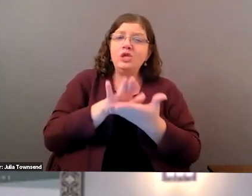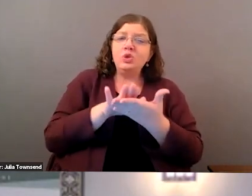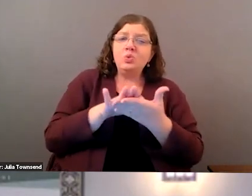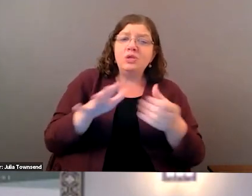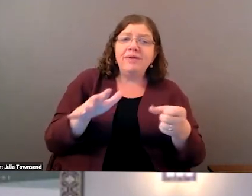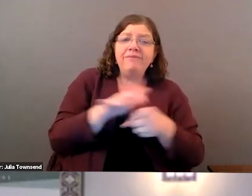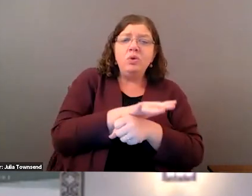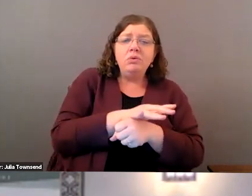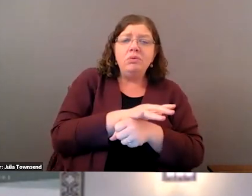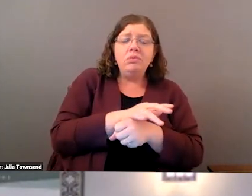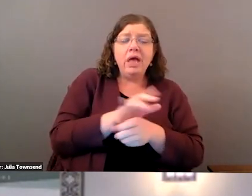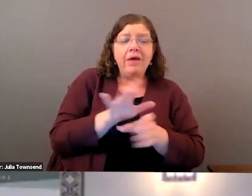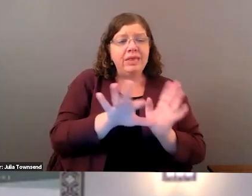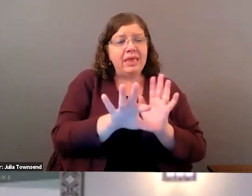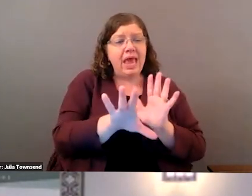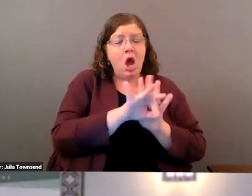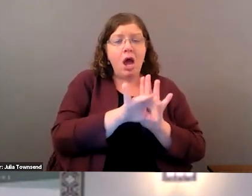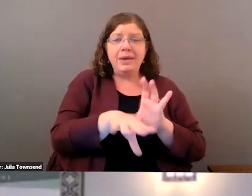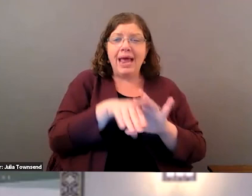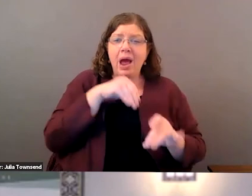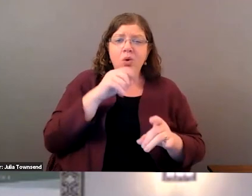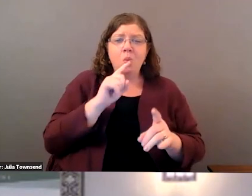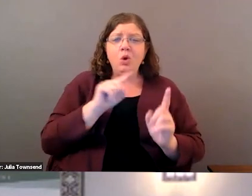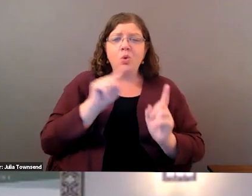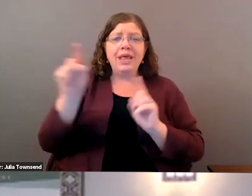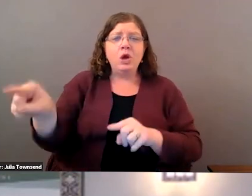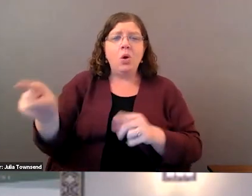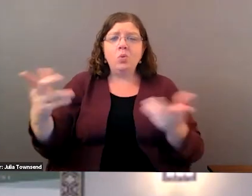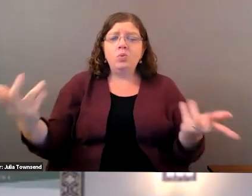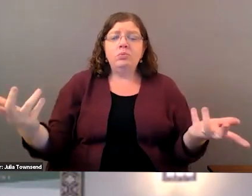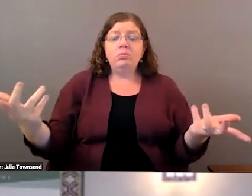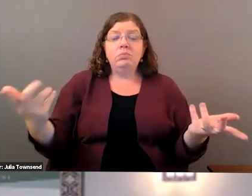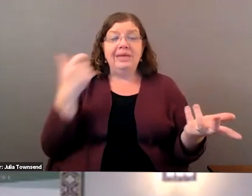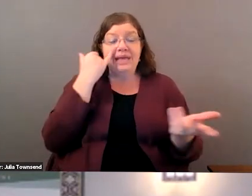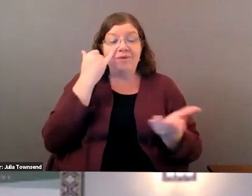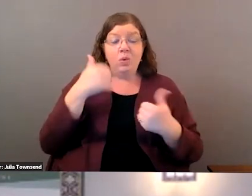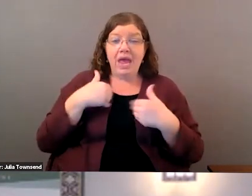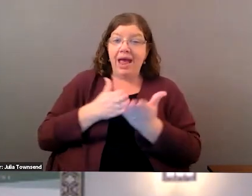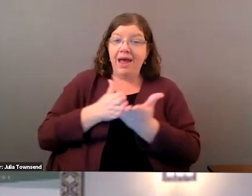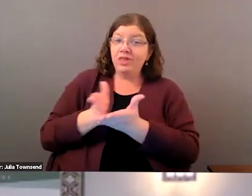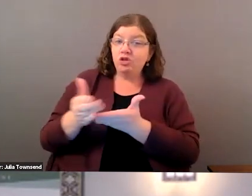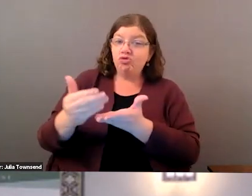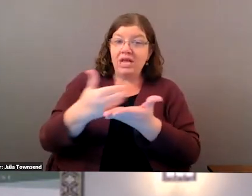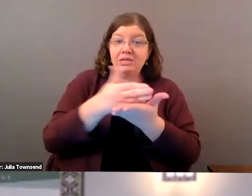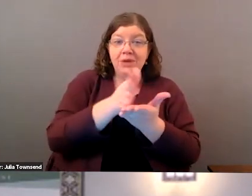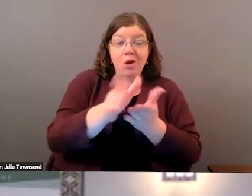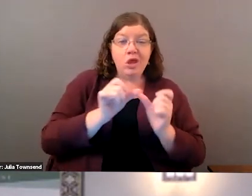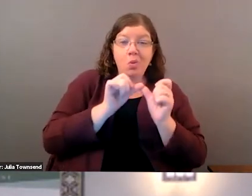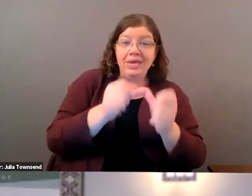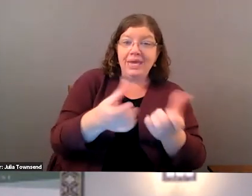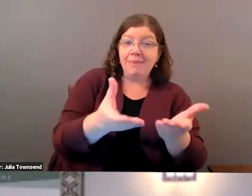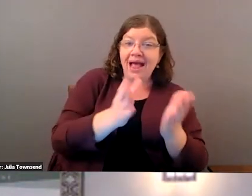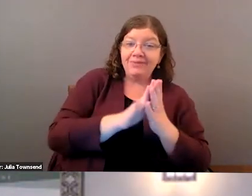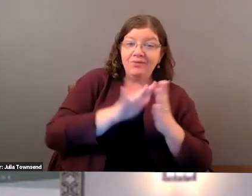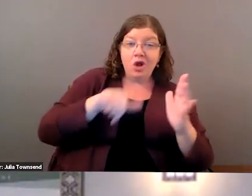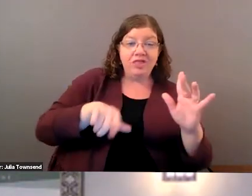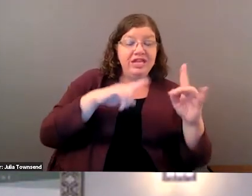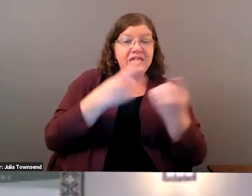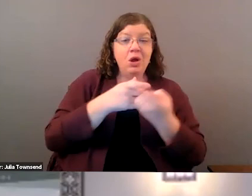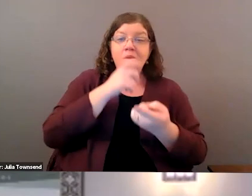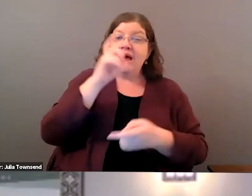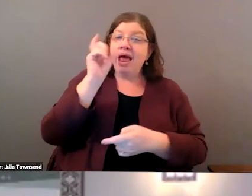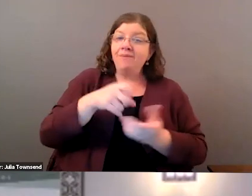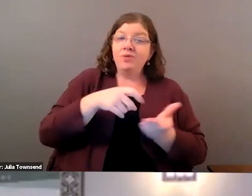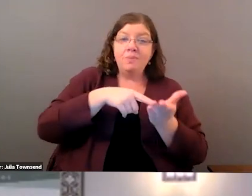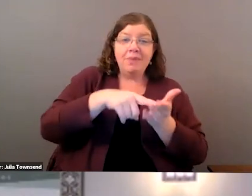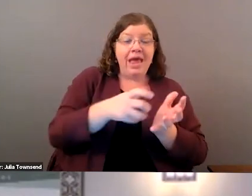go? If we had the transparency we keep asking for, this district wouldn't have to pay so